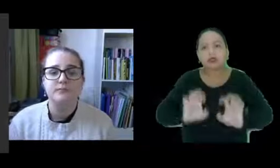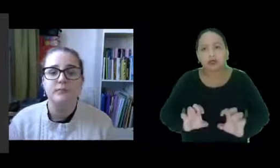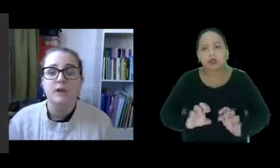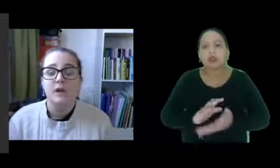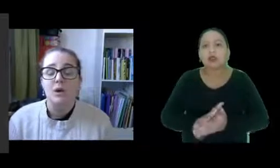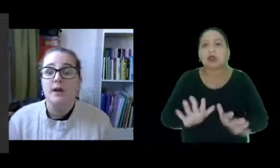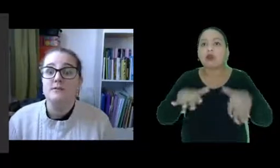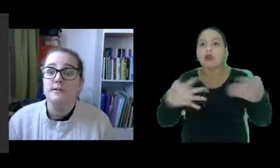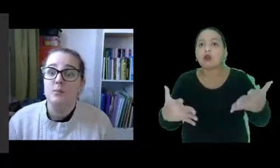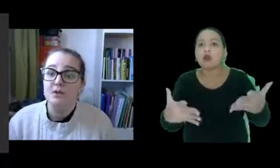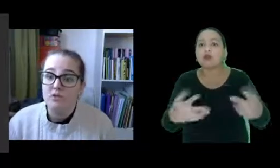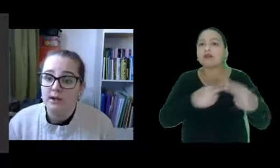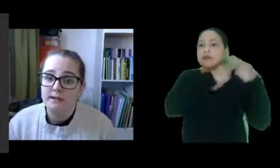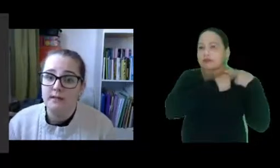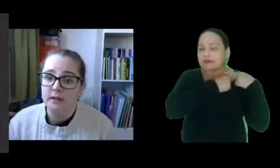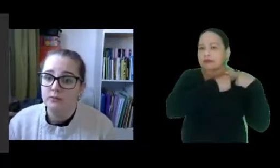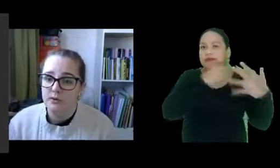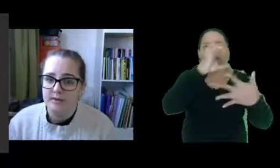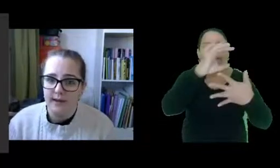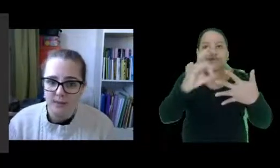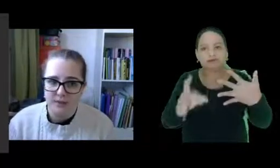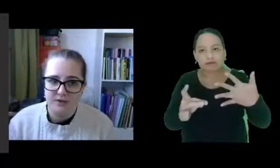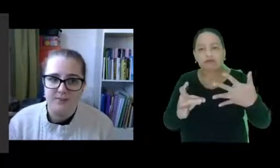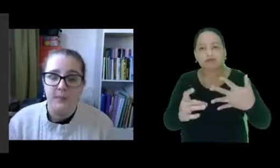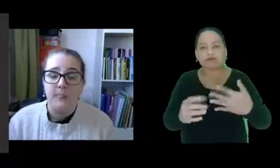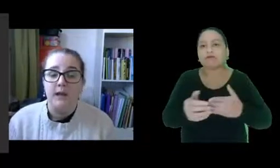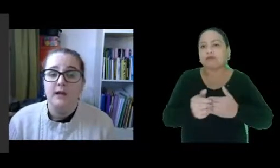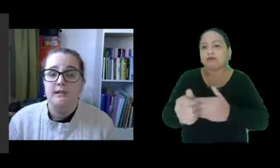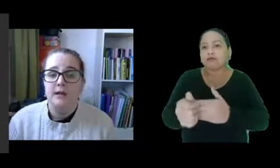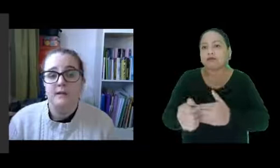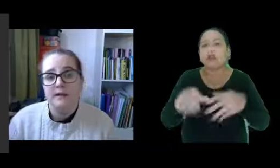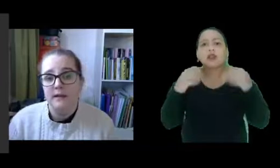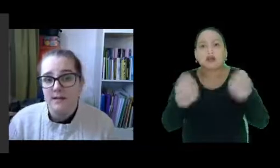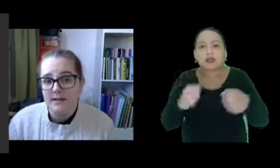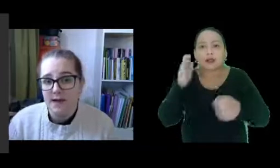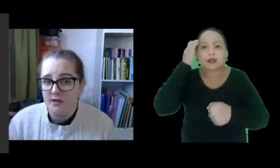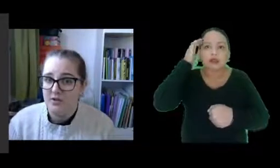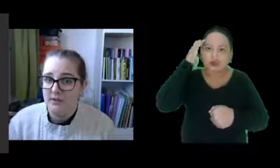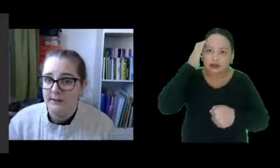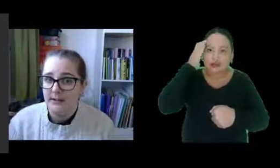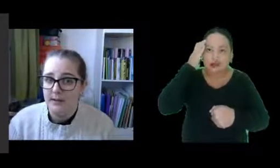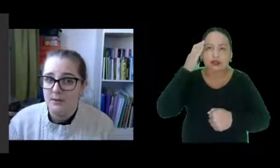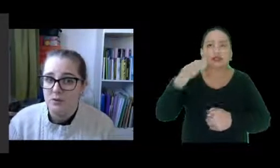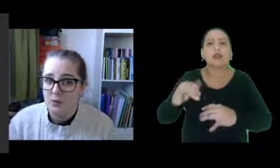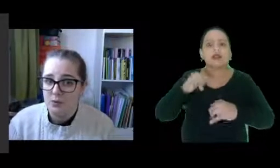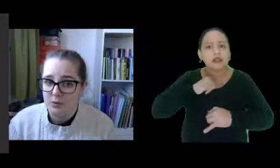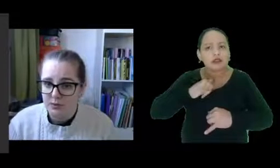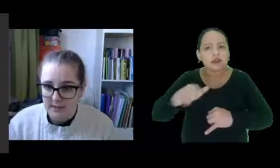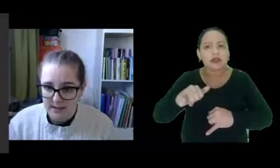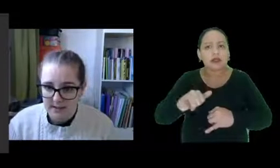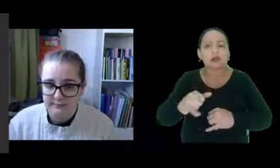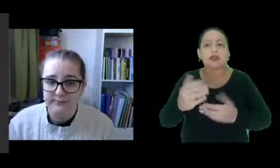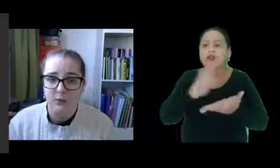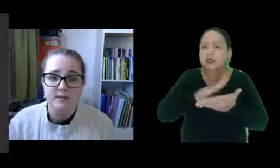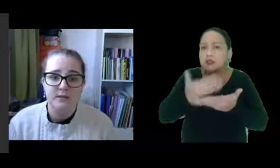What's the role of an interpreter guide? You have to understand the message and interpret it to the